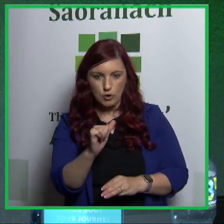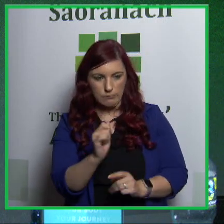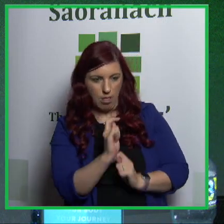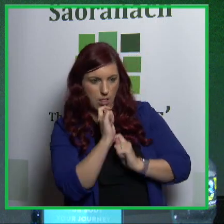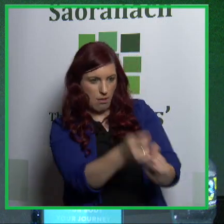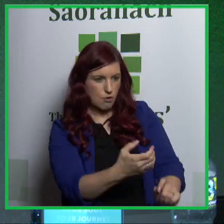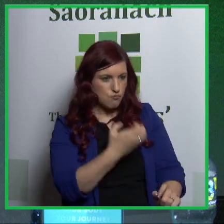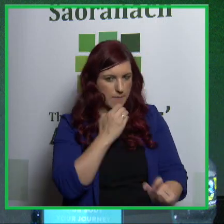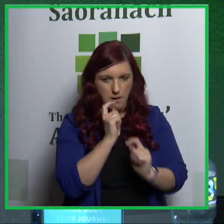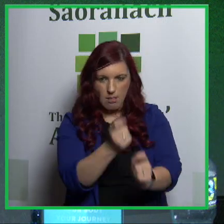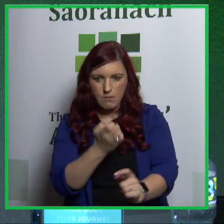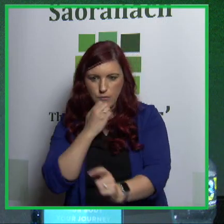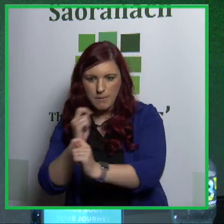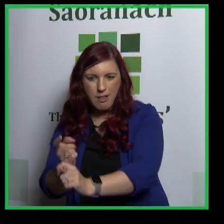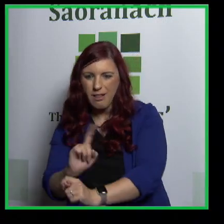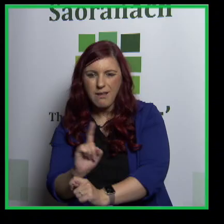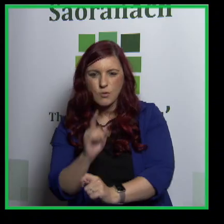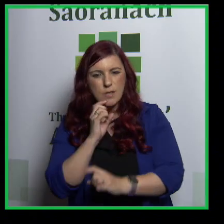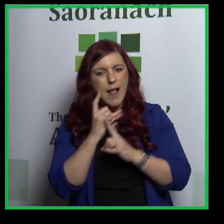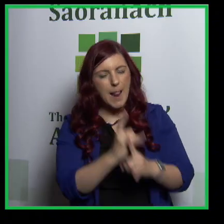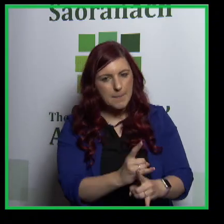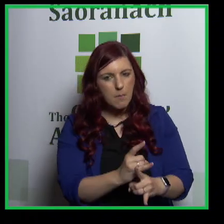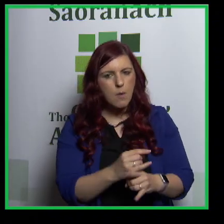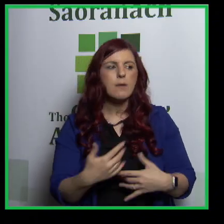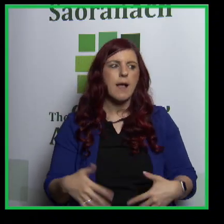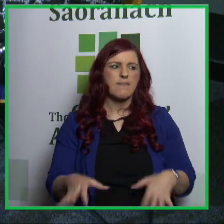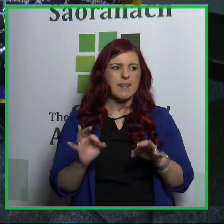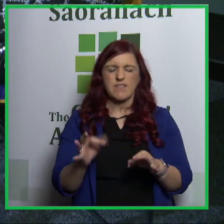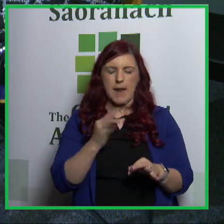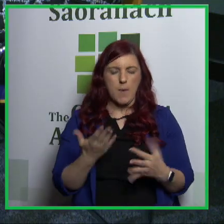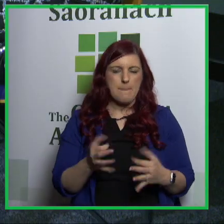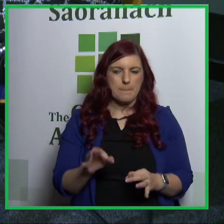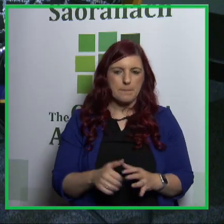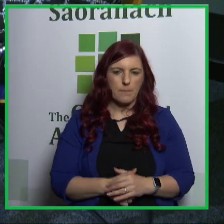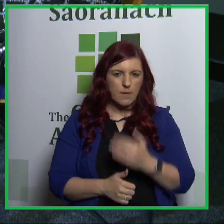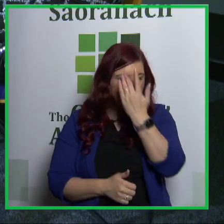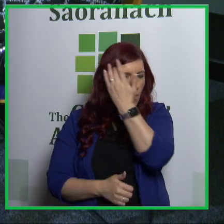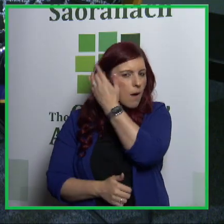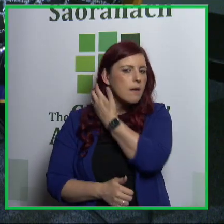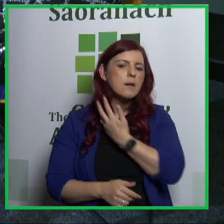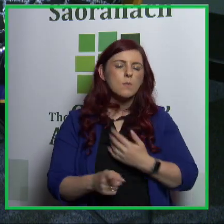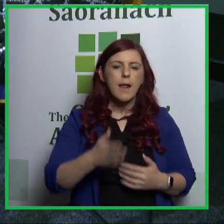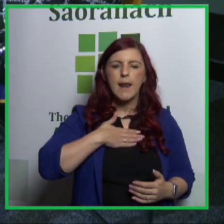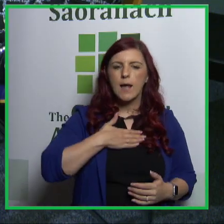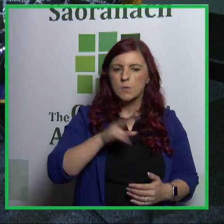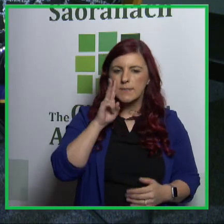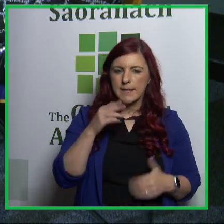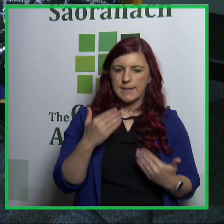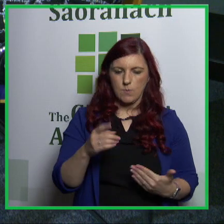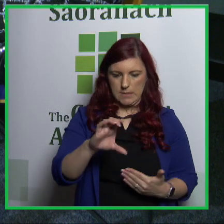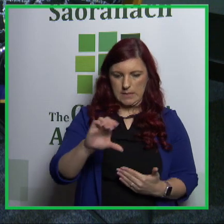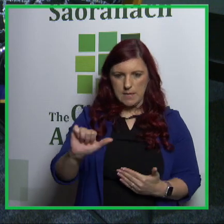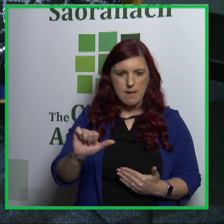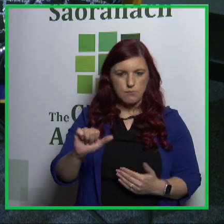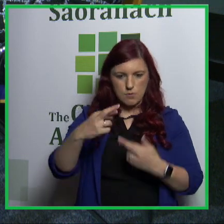them. I think we should be helping them. Absolutely, that's fantastic. Fionn? What I'd like to see this Citizens' Assembly come out with